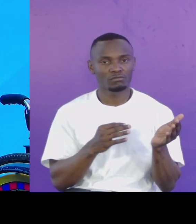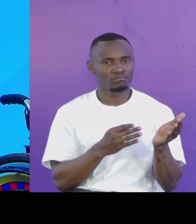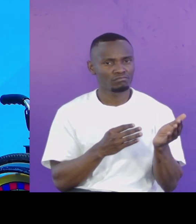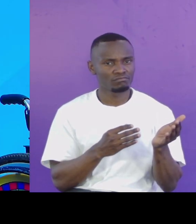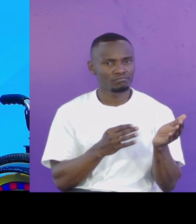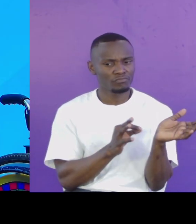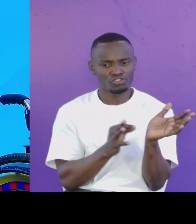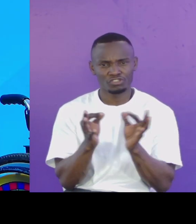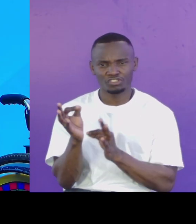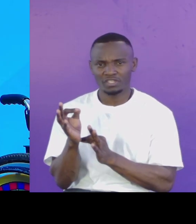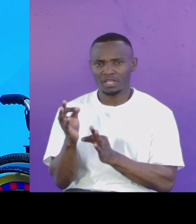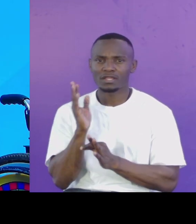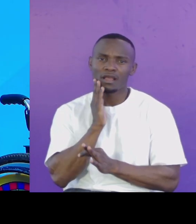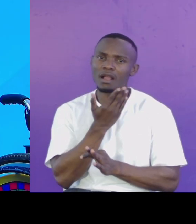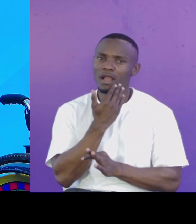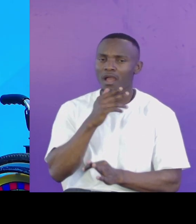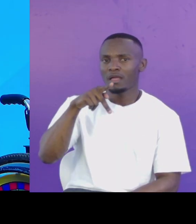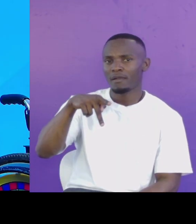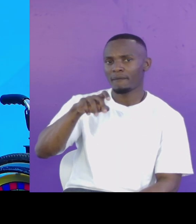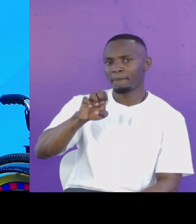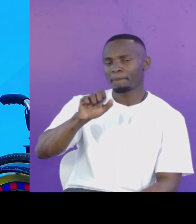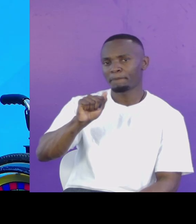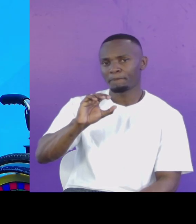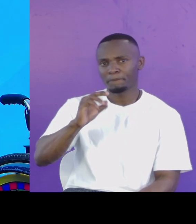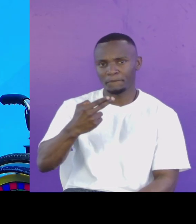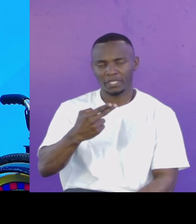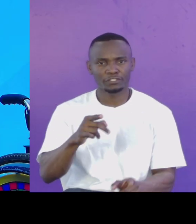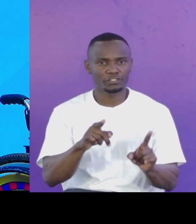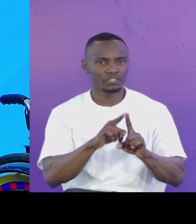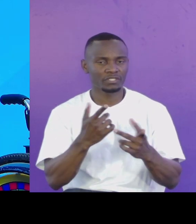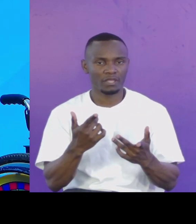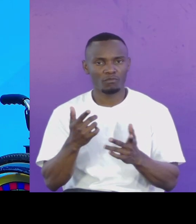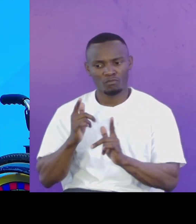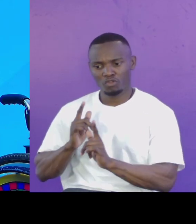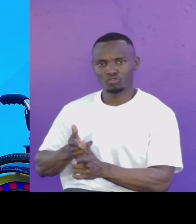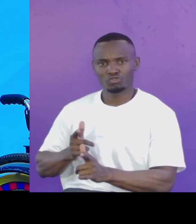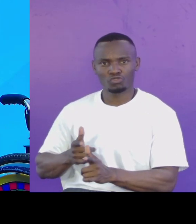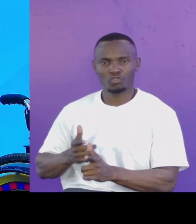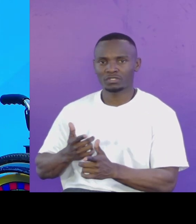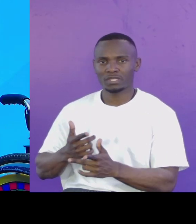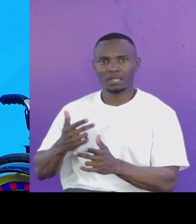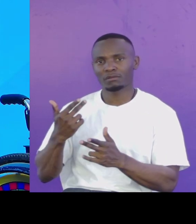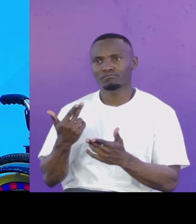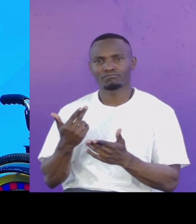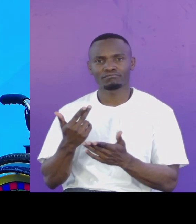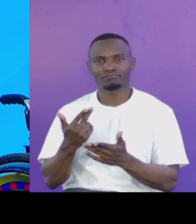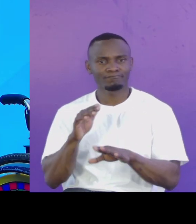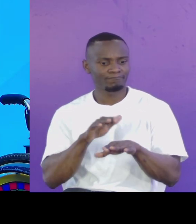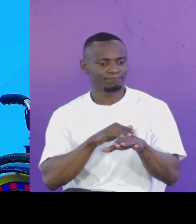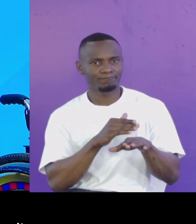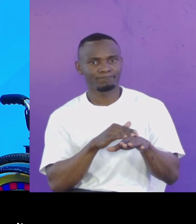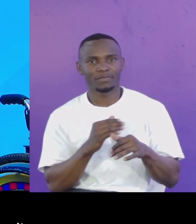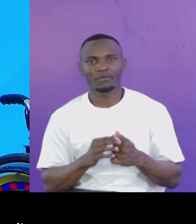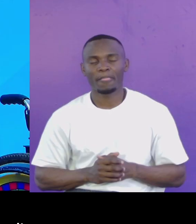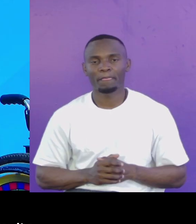chocolate khaki trouser. And now I'm moving to my